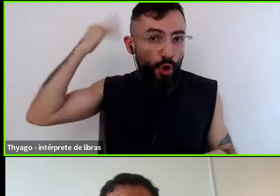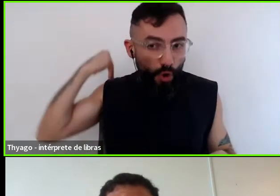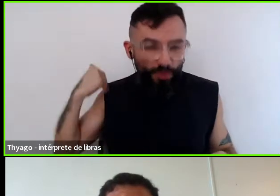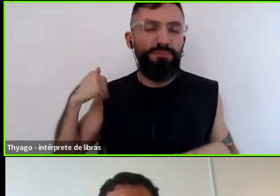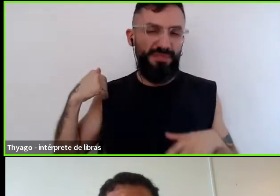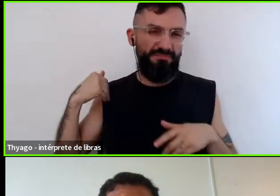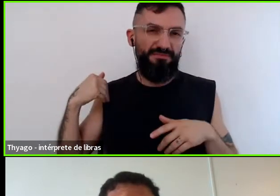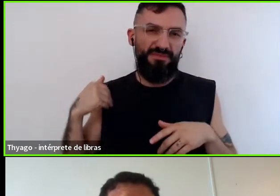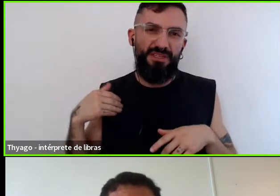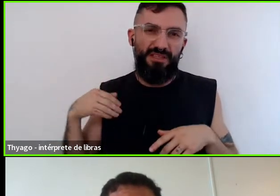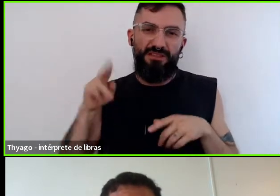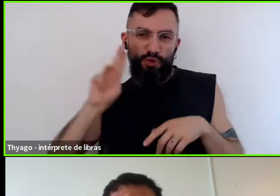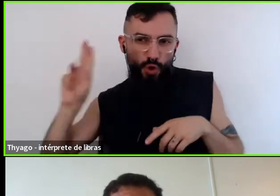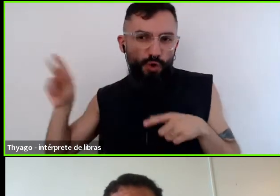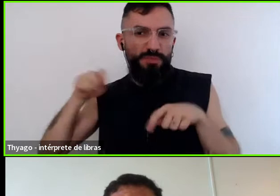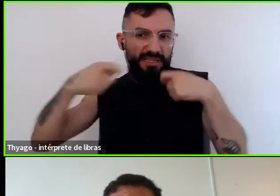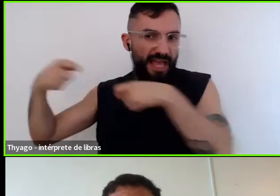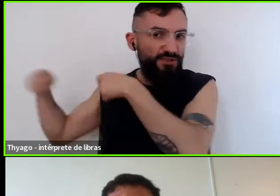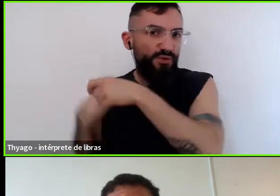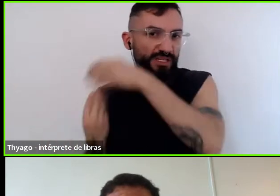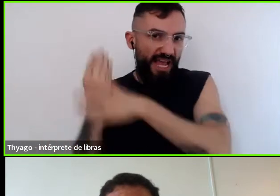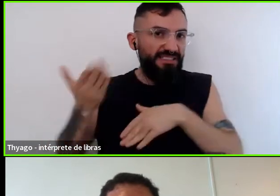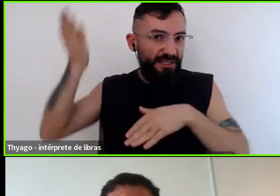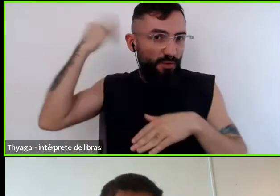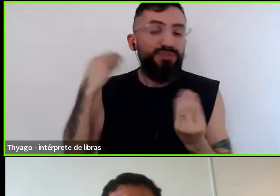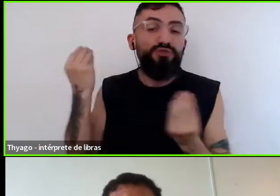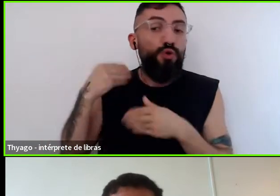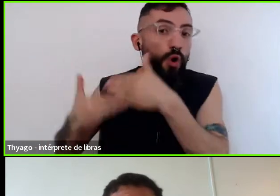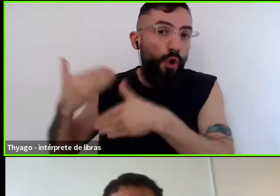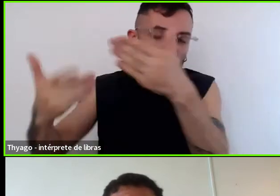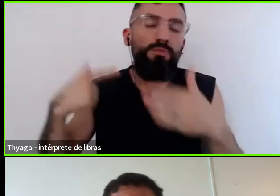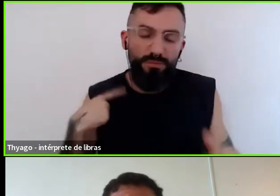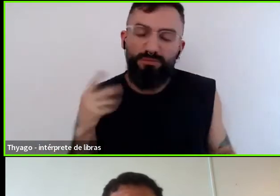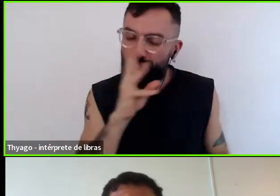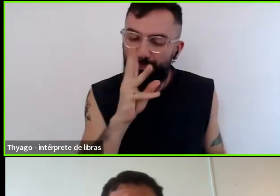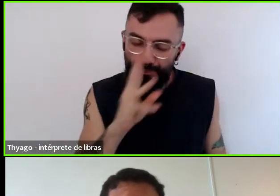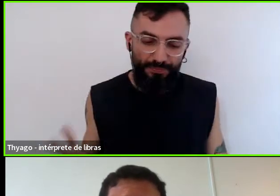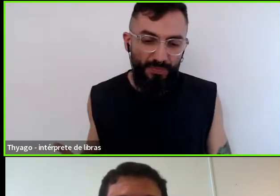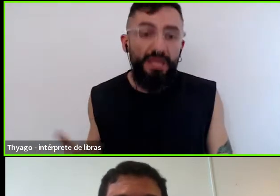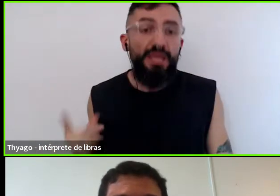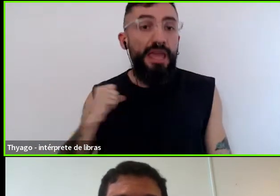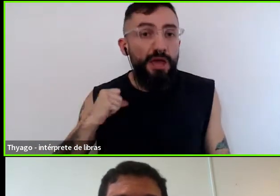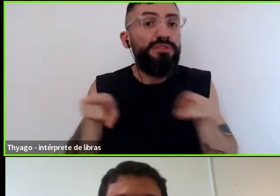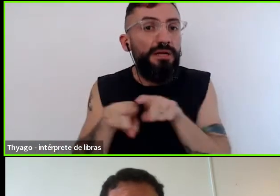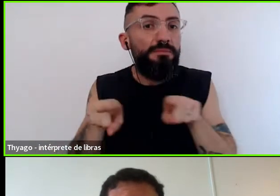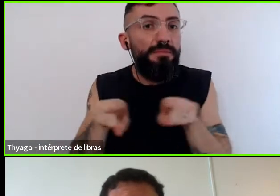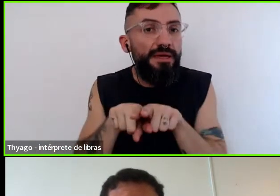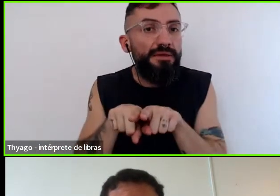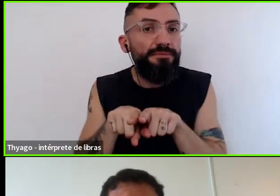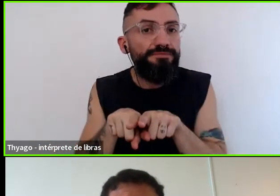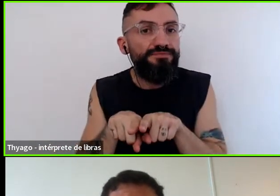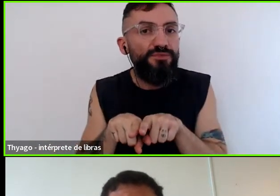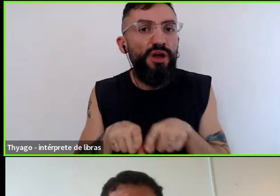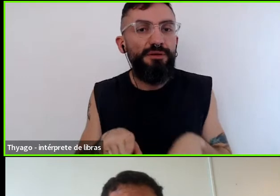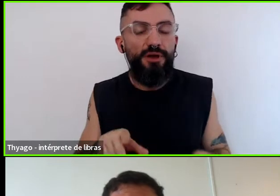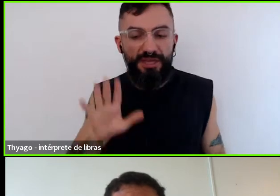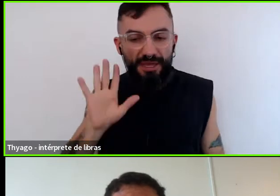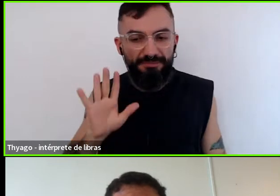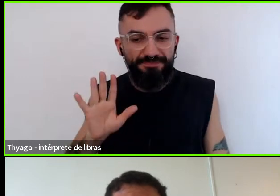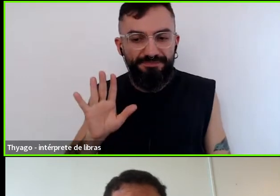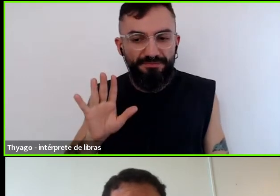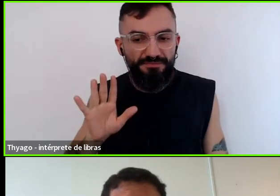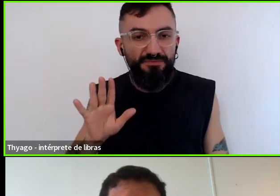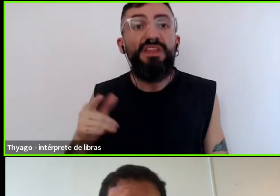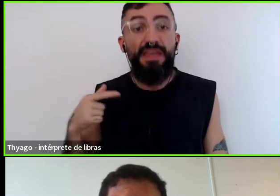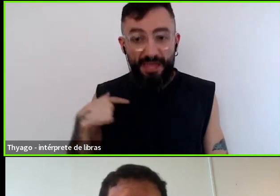vocabulary or lexicon. And I also, okay, so I still have